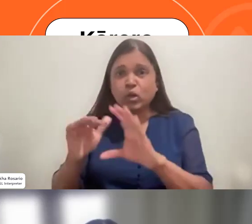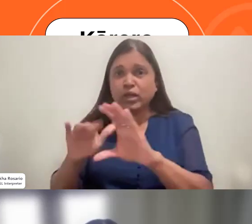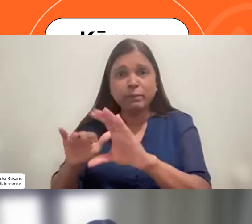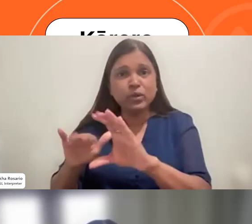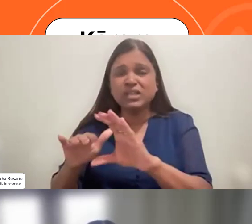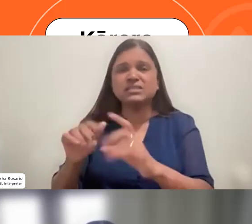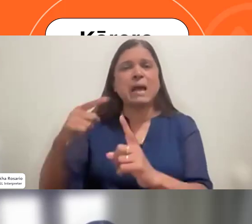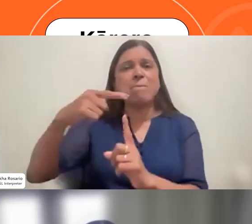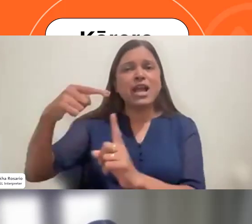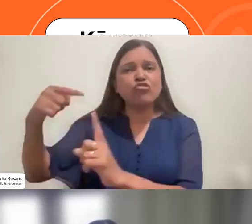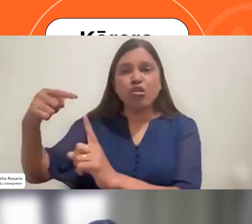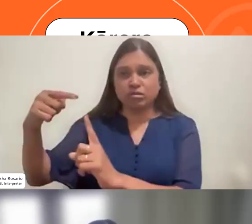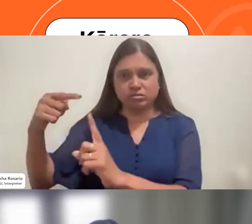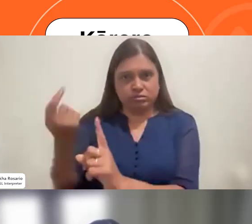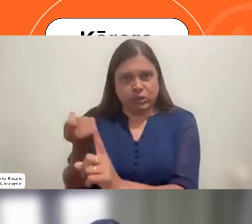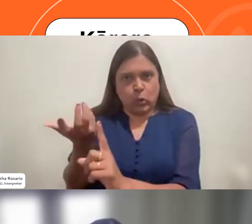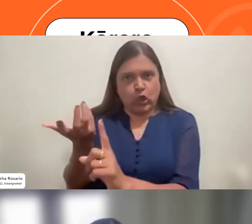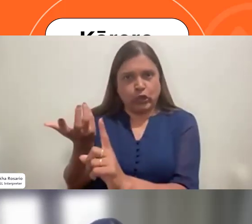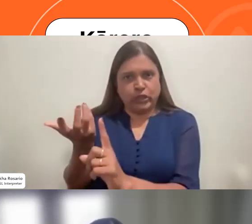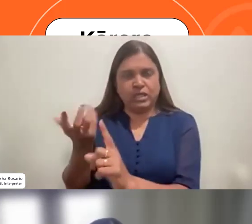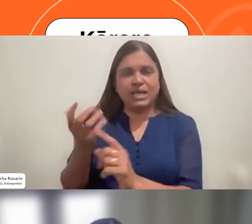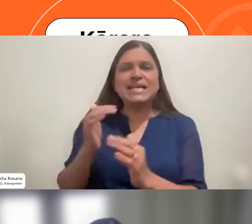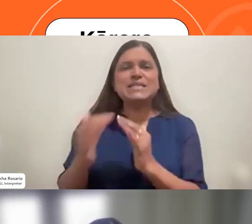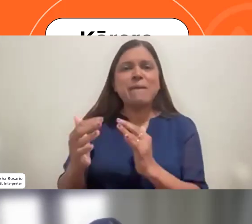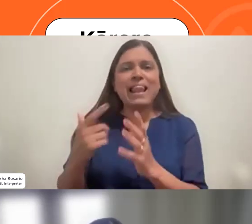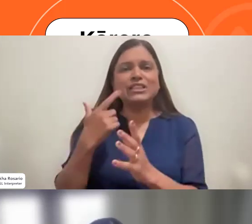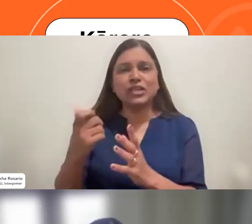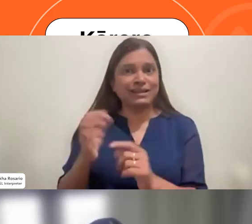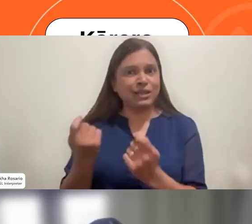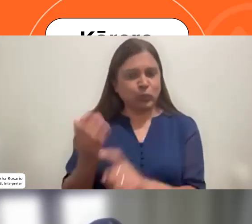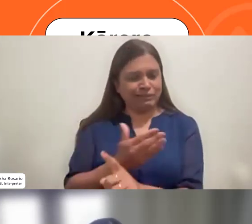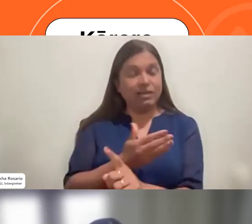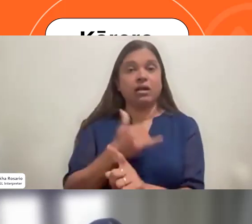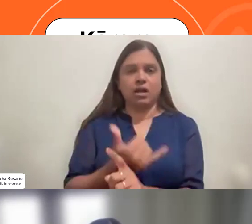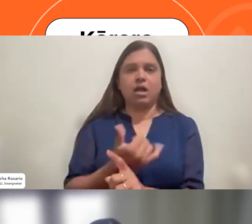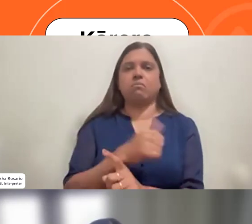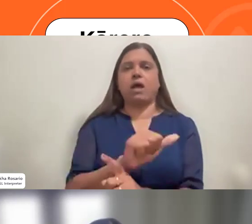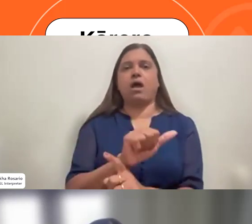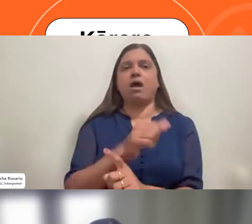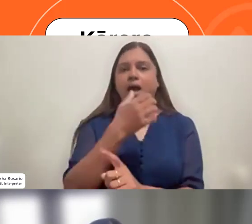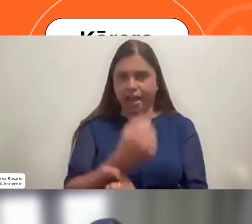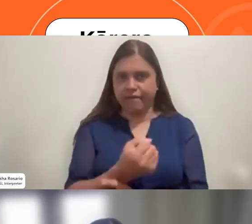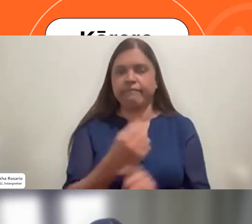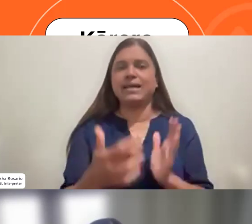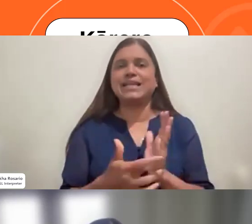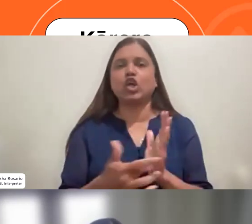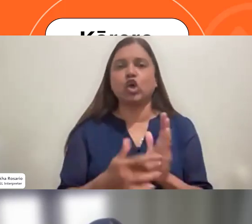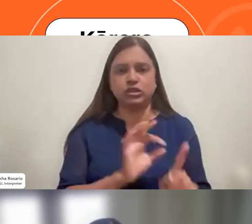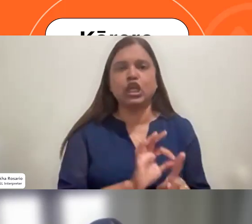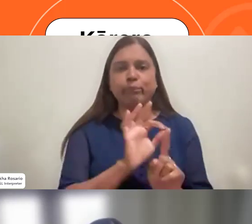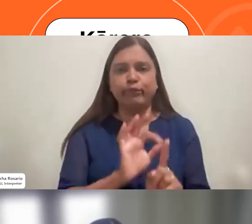checkers, but now we have all of that technology. And that only happened because